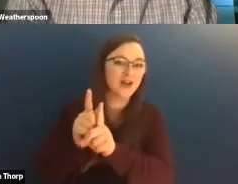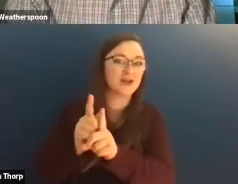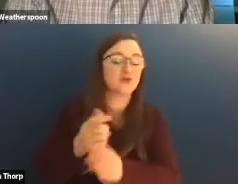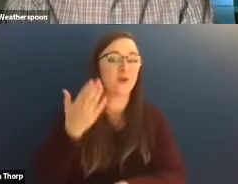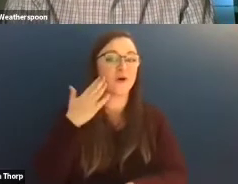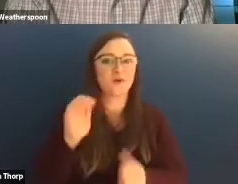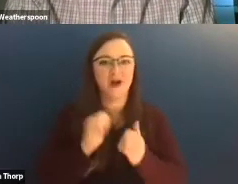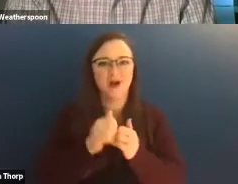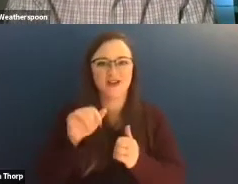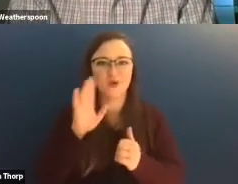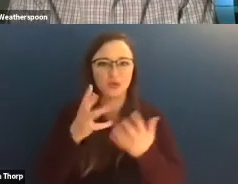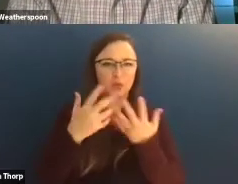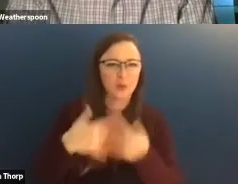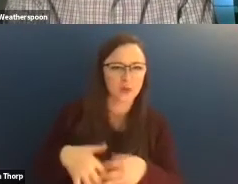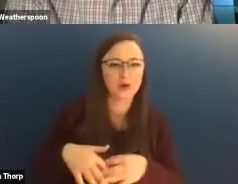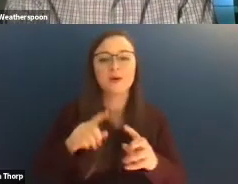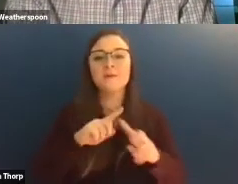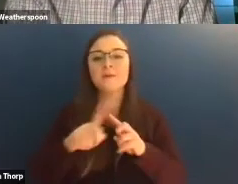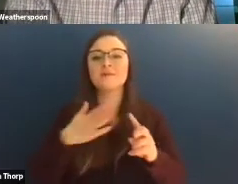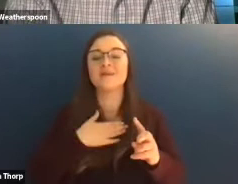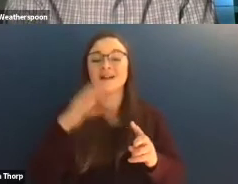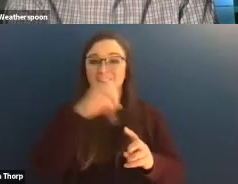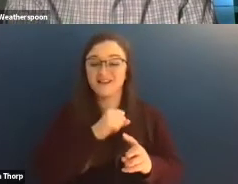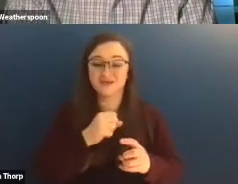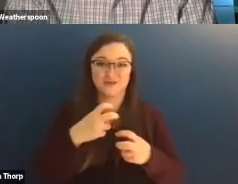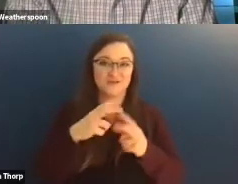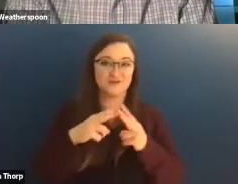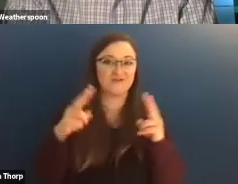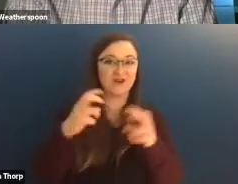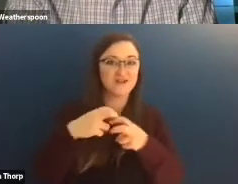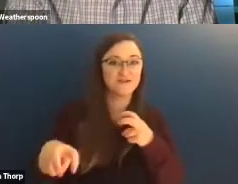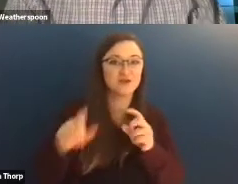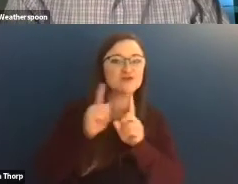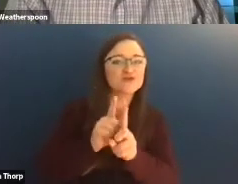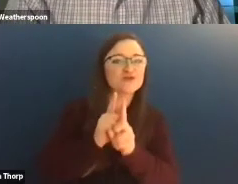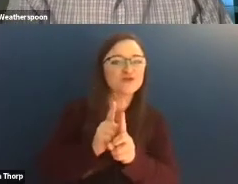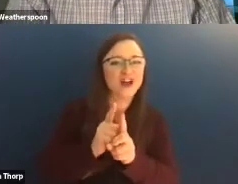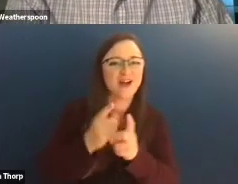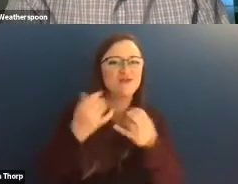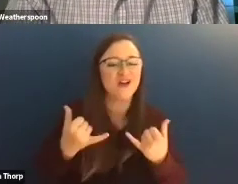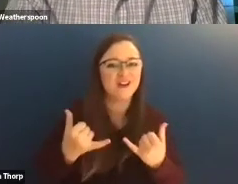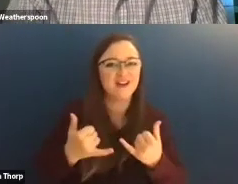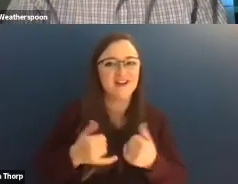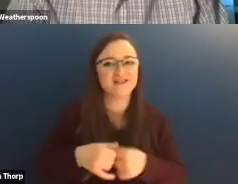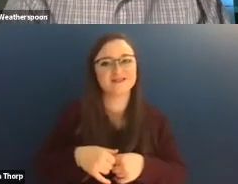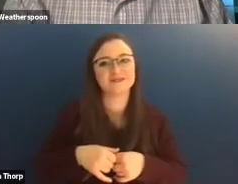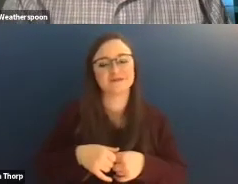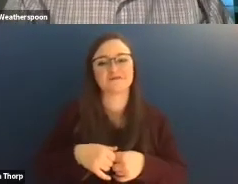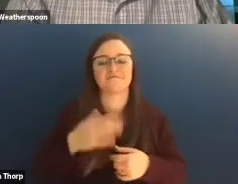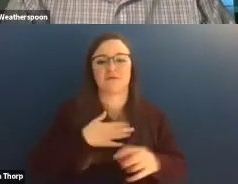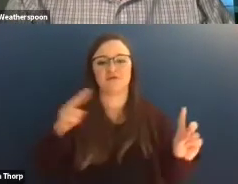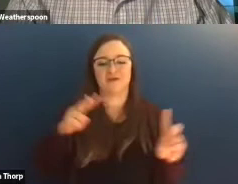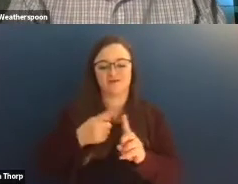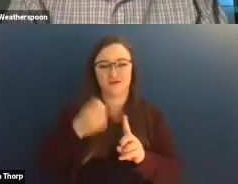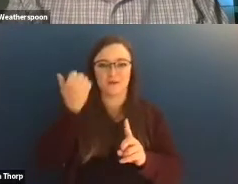work. My guess is that it would be much more difficult to shadow nowadays. And I'm talking mainly from a dental perspective because these